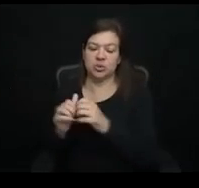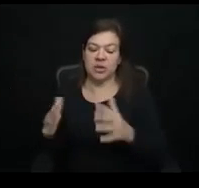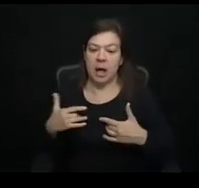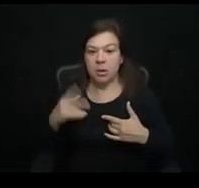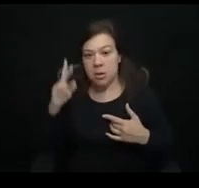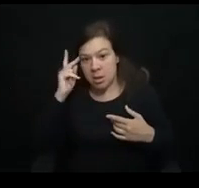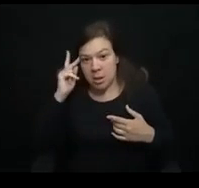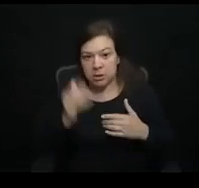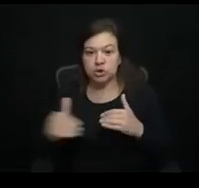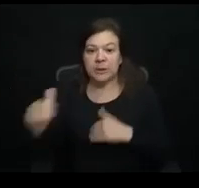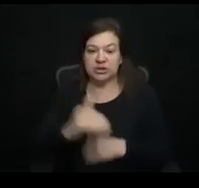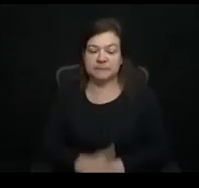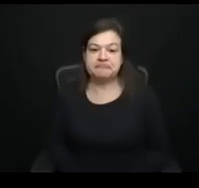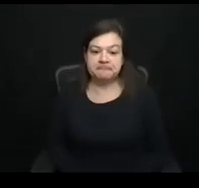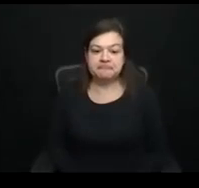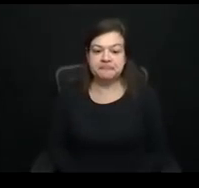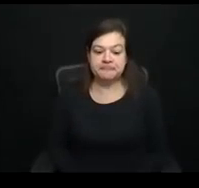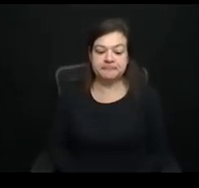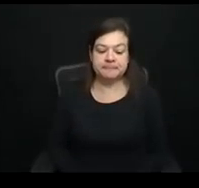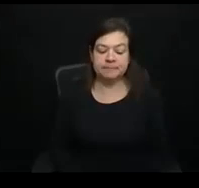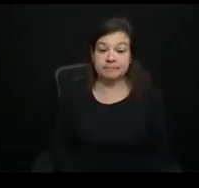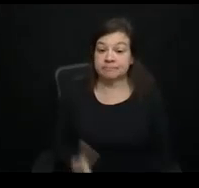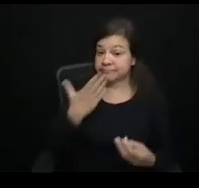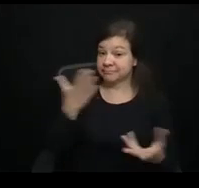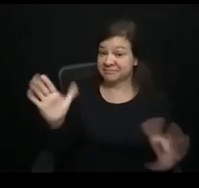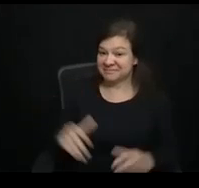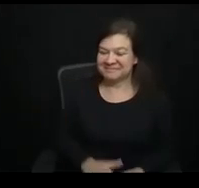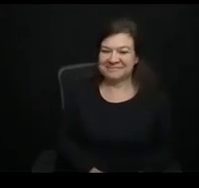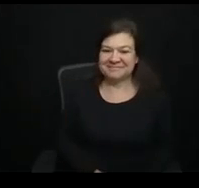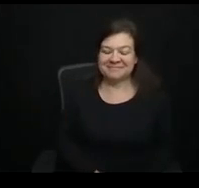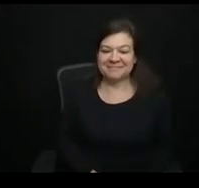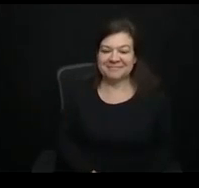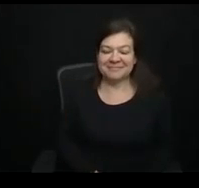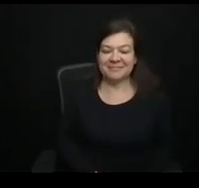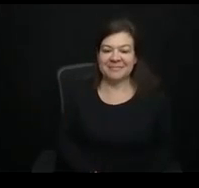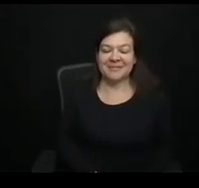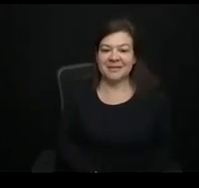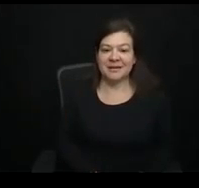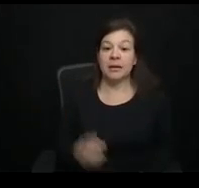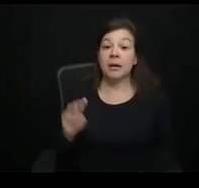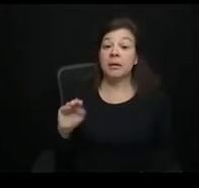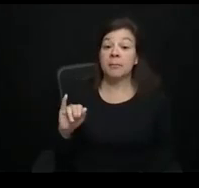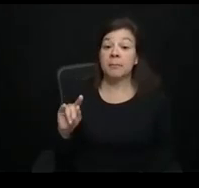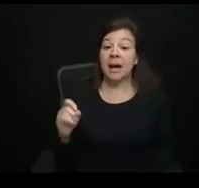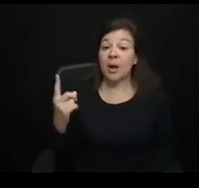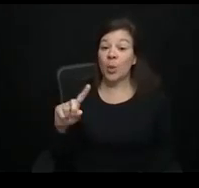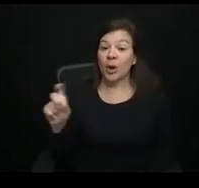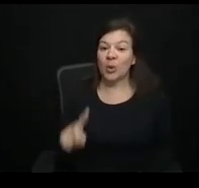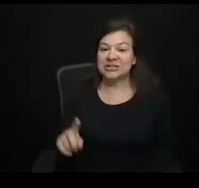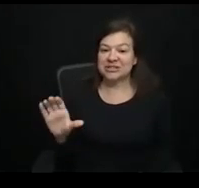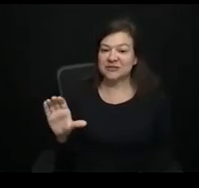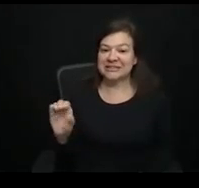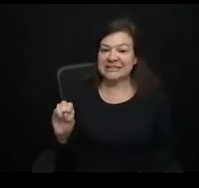it. Great. That's it for you. And I've got one question for Mike from